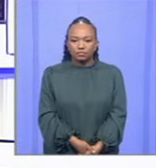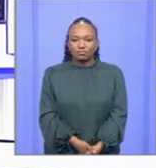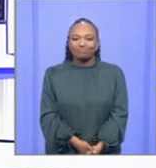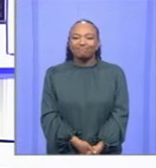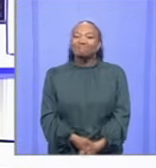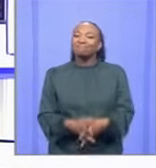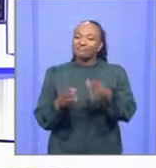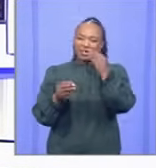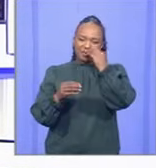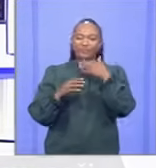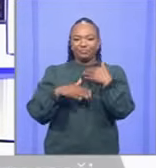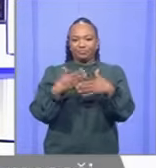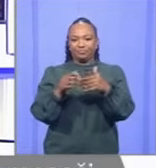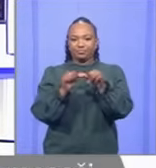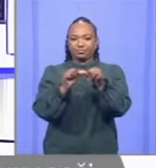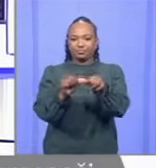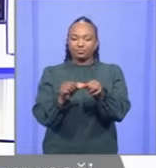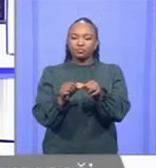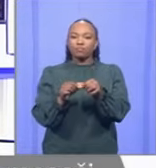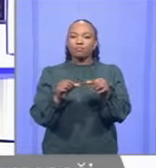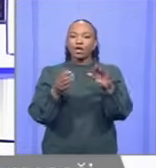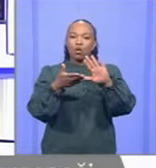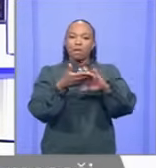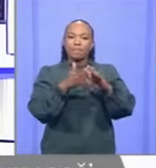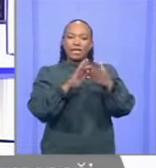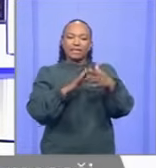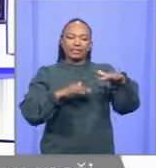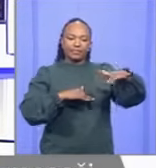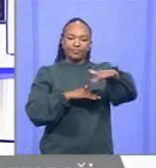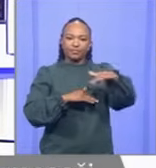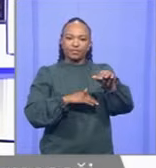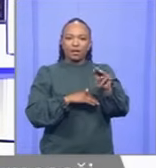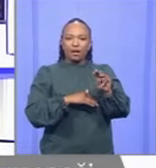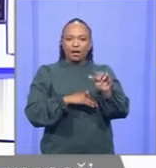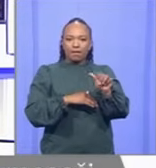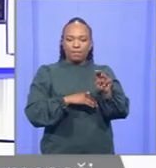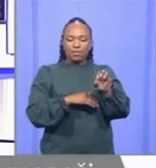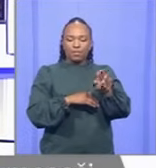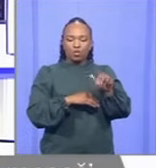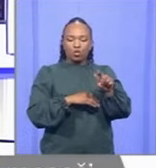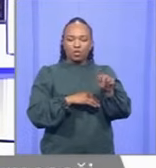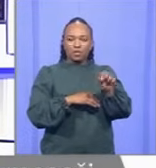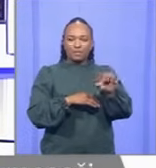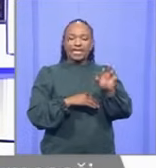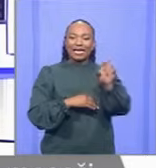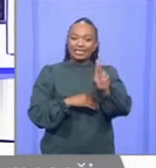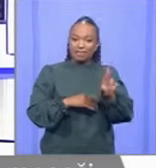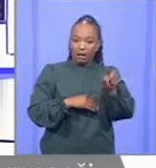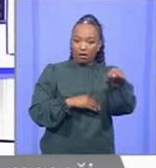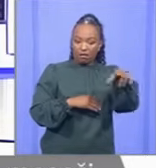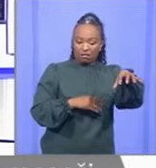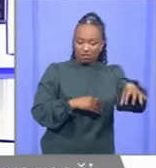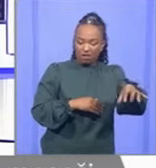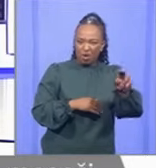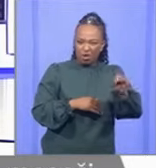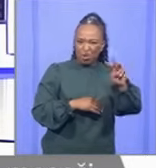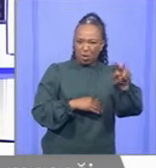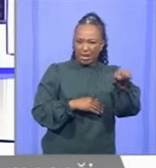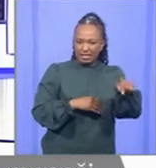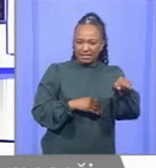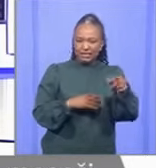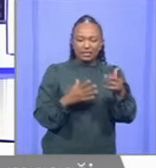Ditaba di tswela pele. Badudi ba motsana wa Mamerotse gaufi le Rustenburg provinceng ya North West ba palelwa ke go